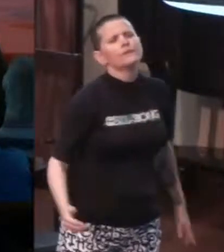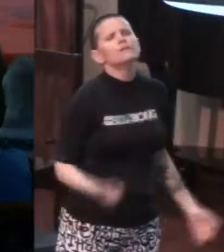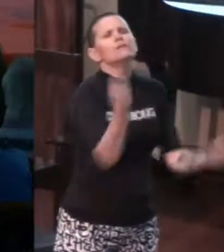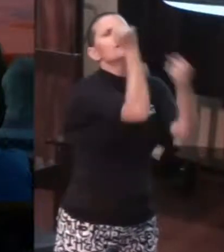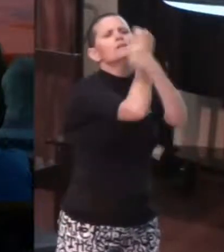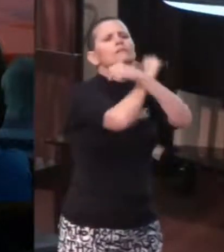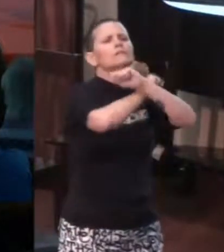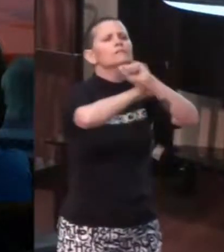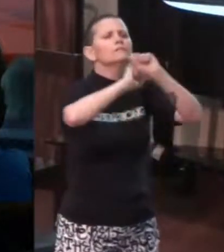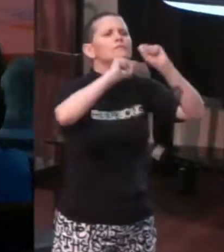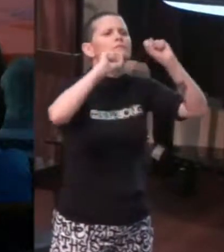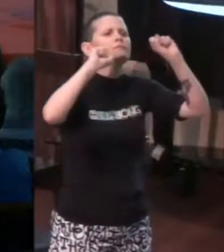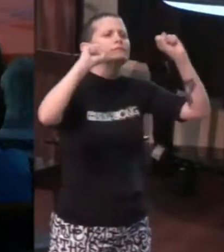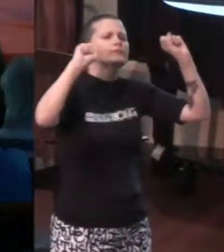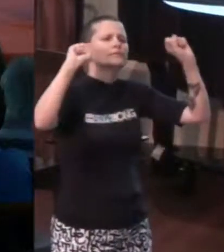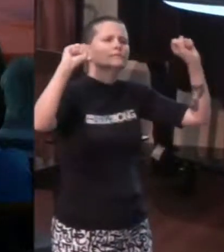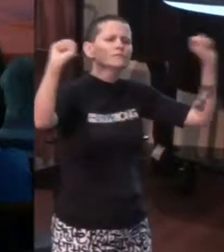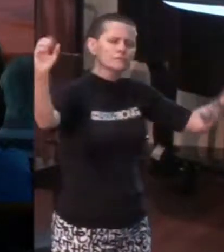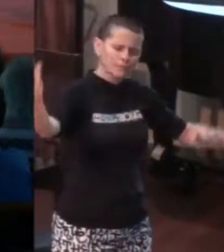There's nothing